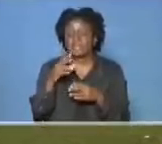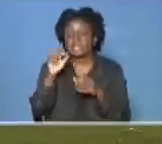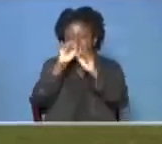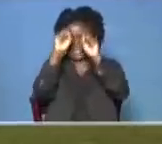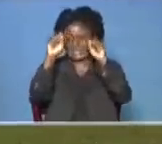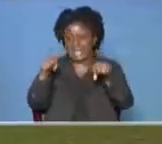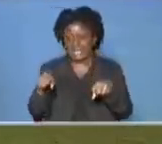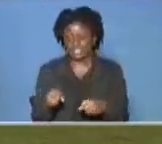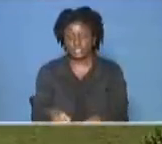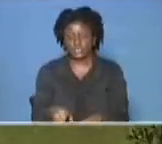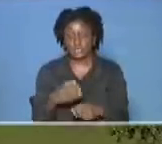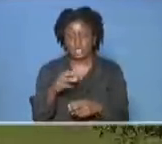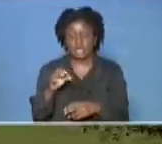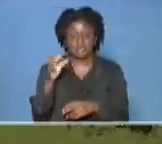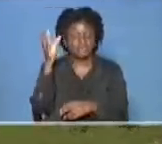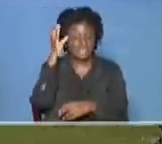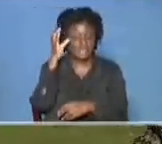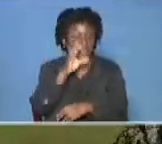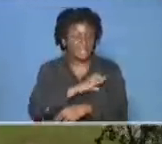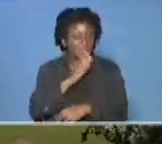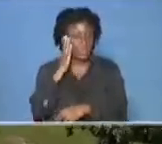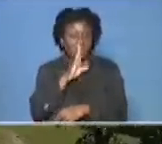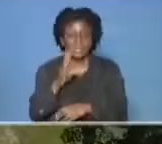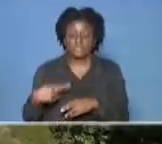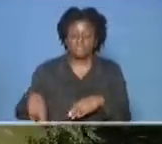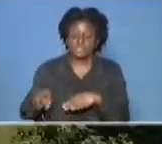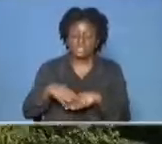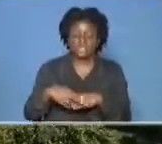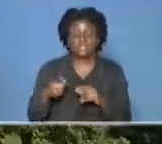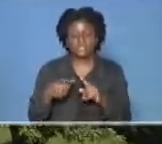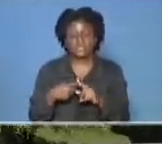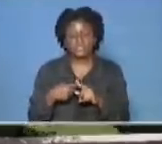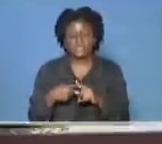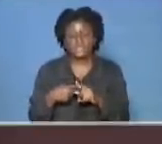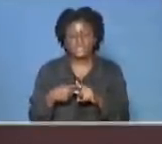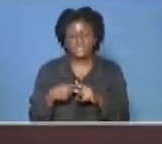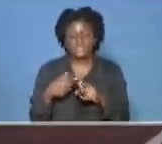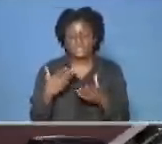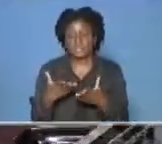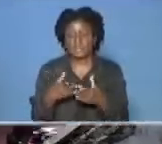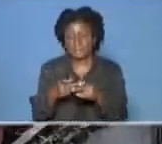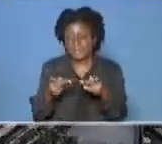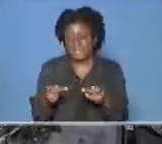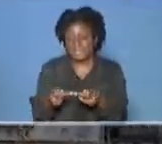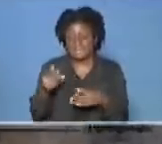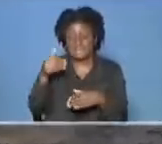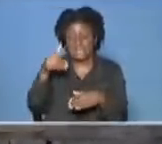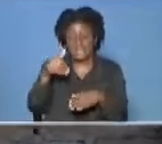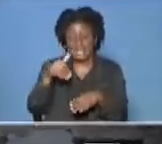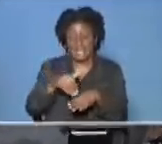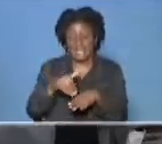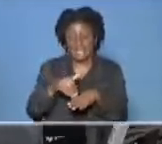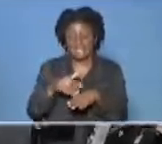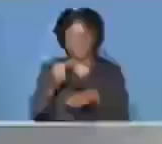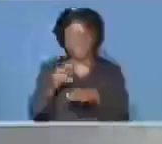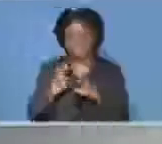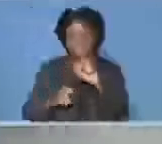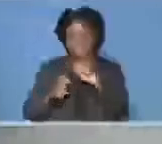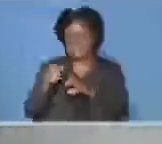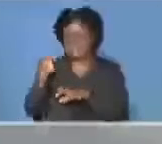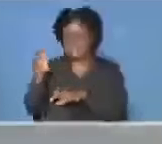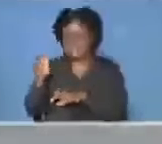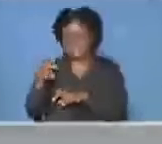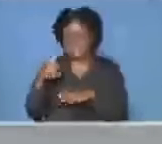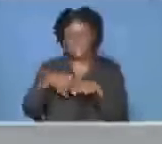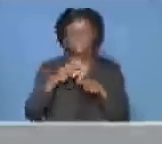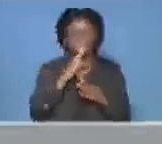Christopher Columbus will be returned to its prominent position on the stairs at the Hilltop grounds. Well, in response, Public Works and